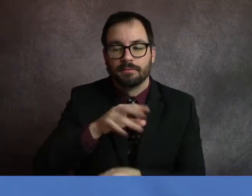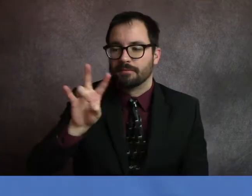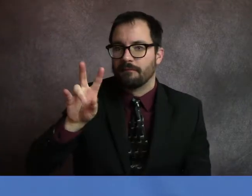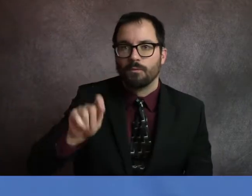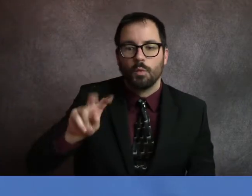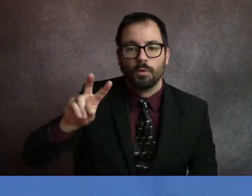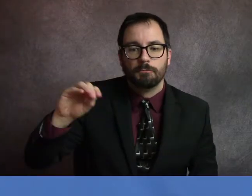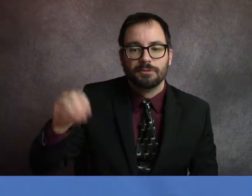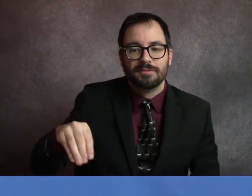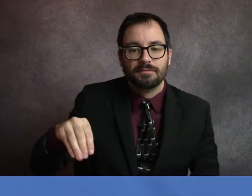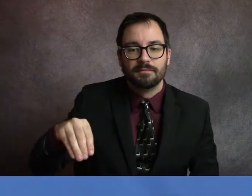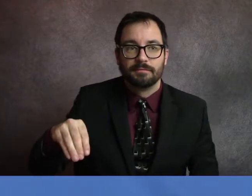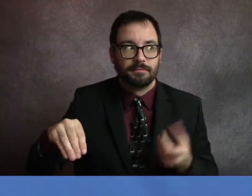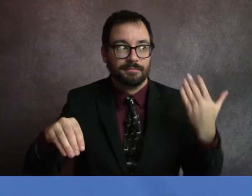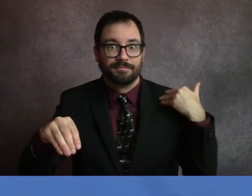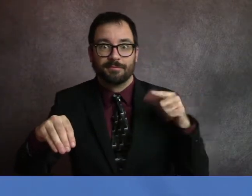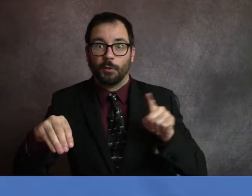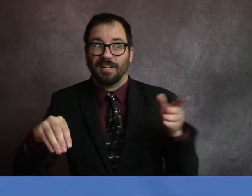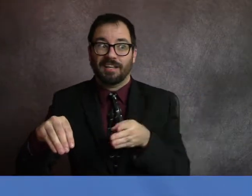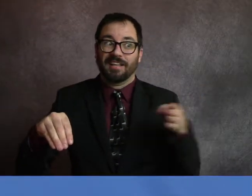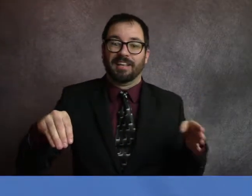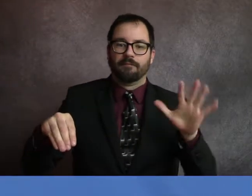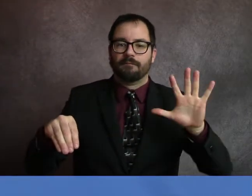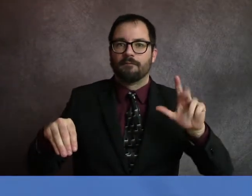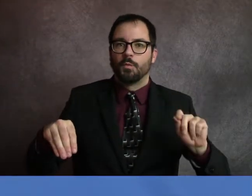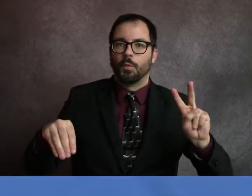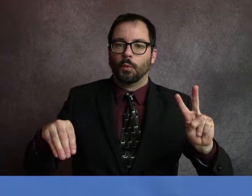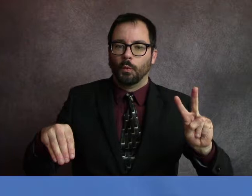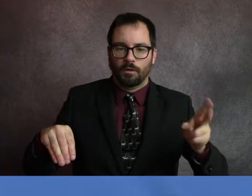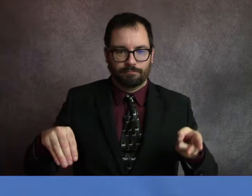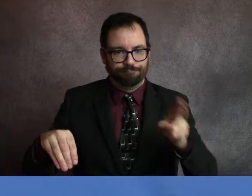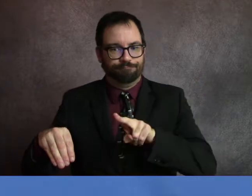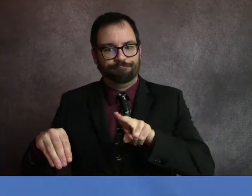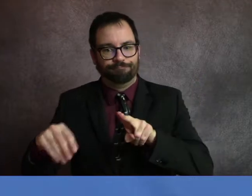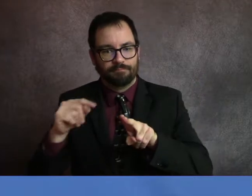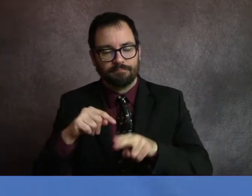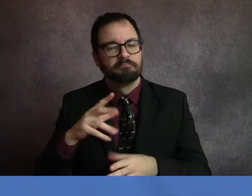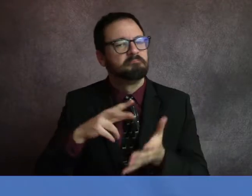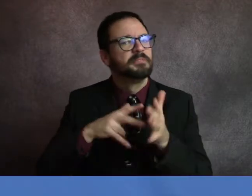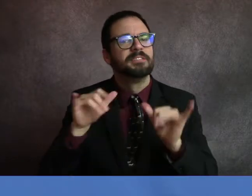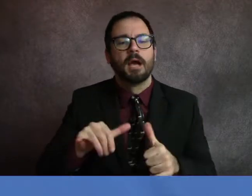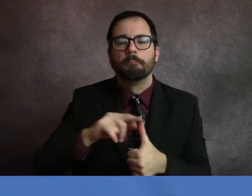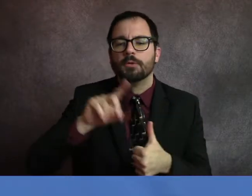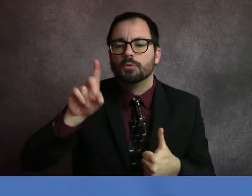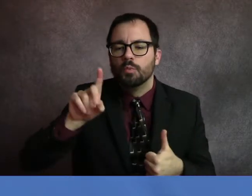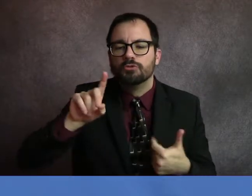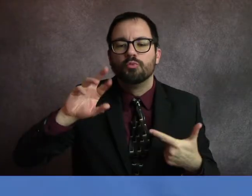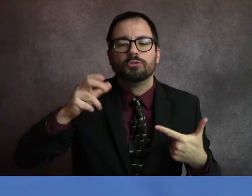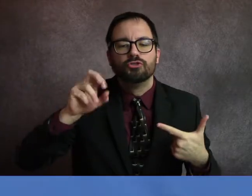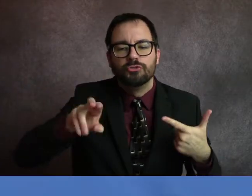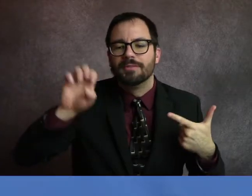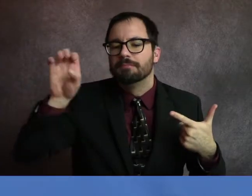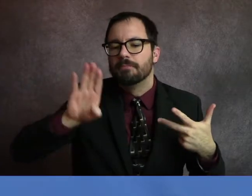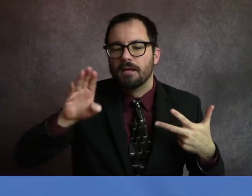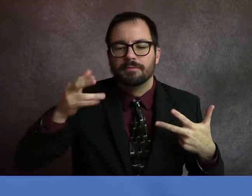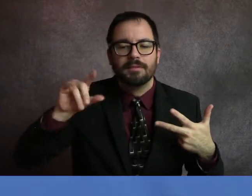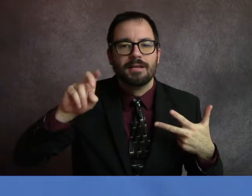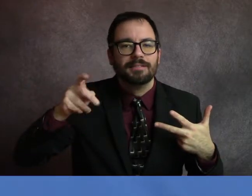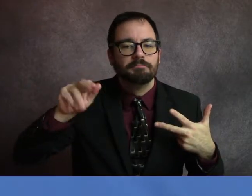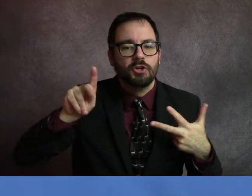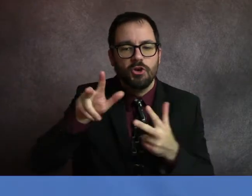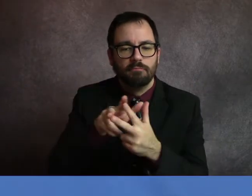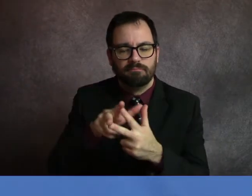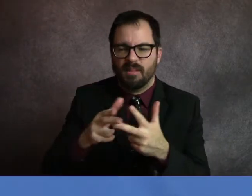5.2% the week before. Dorchester, East Boston, Hyde Park remain the neighborhoods with the highest positivity, between 10 and